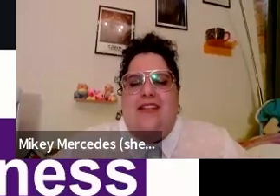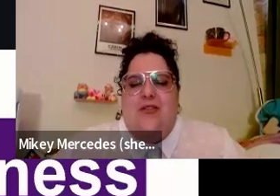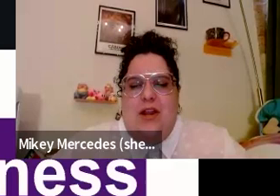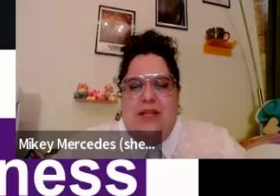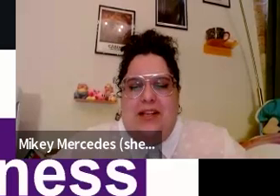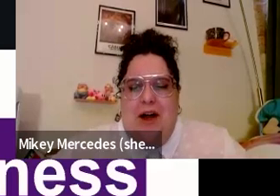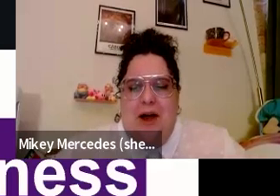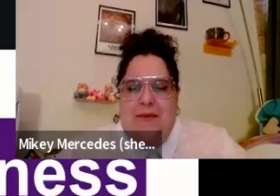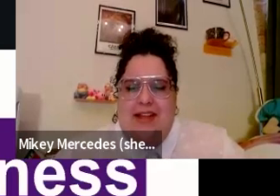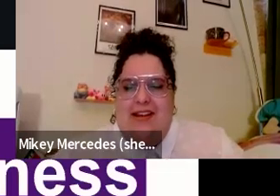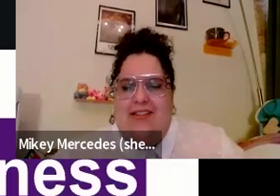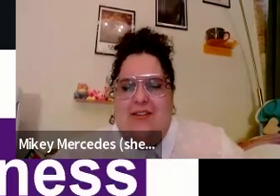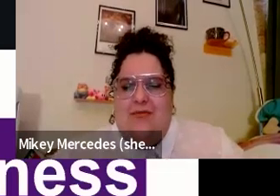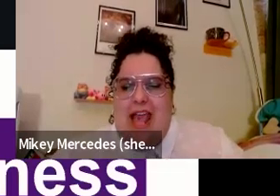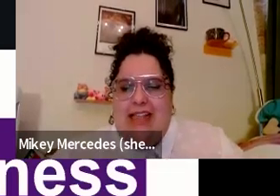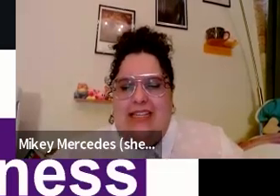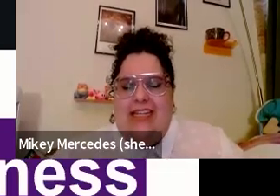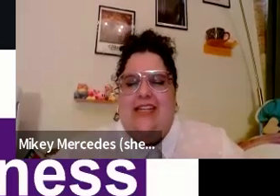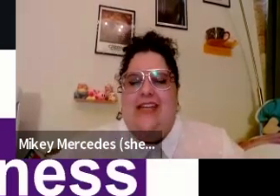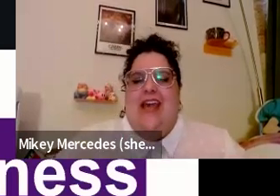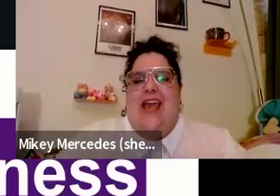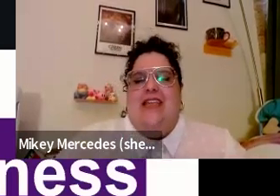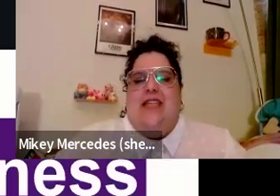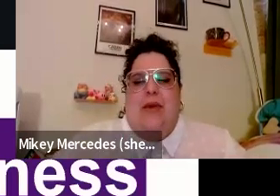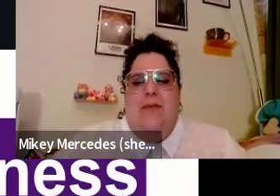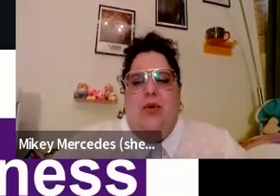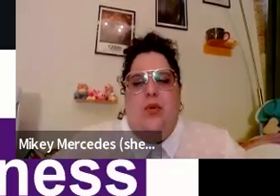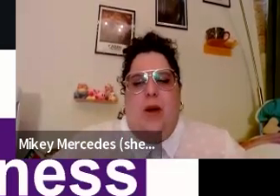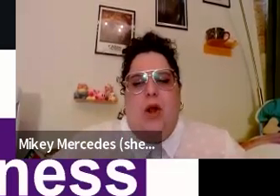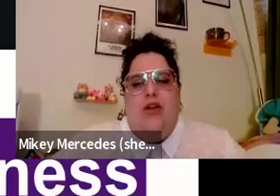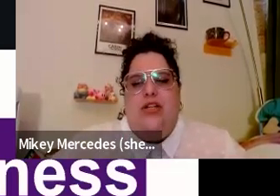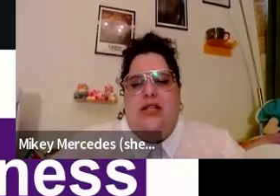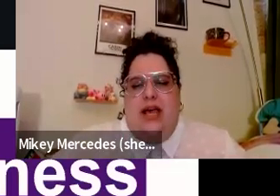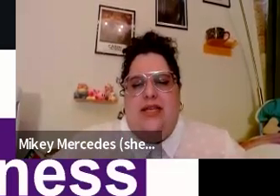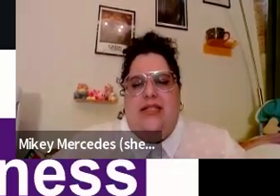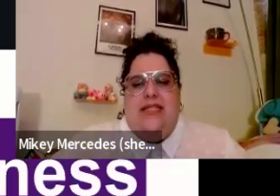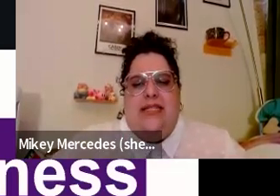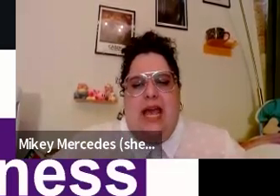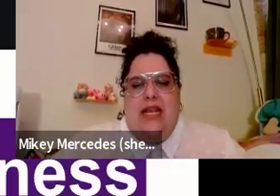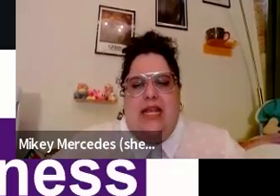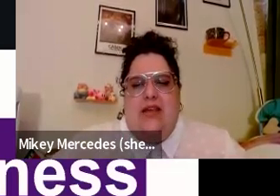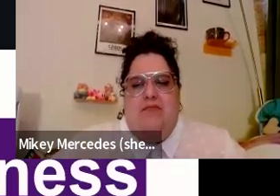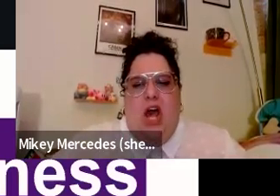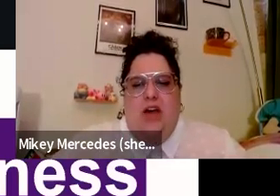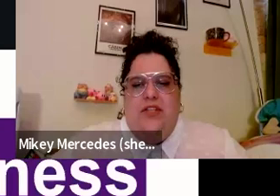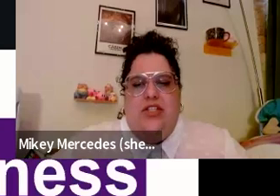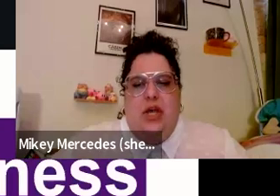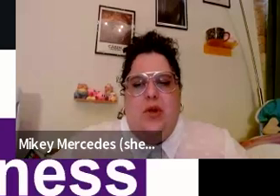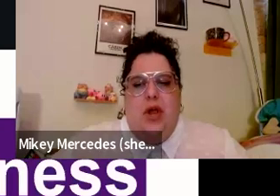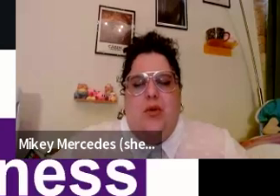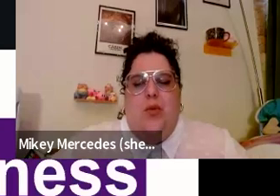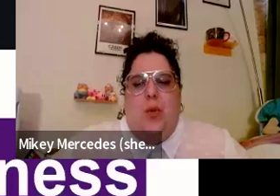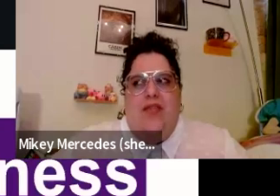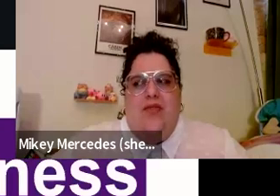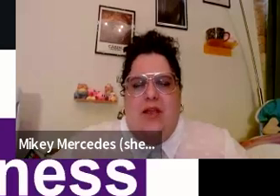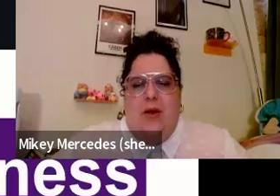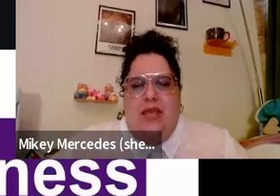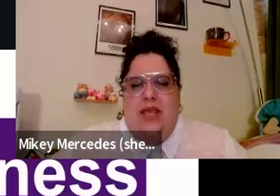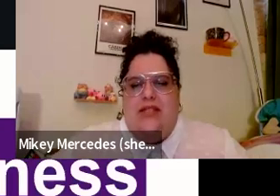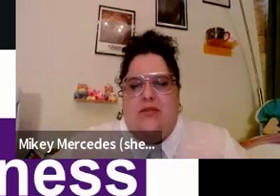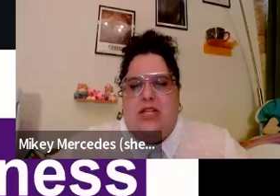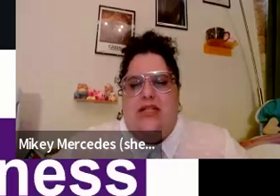disability rights and justice by writers of color. And these passages are meant to show different discussions of